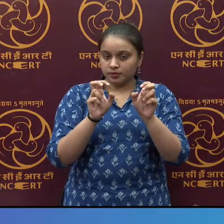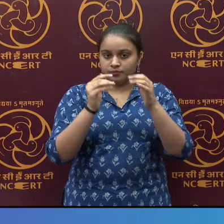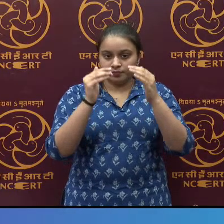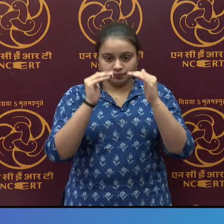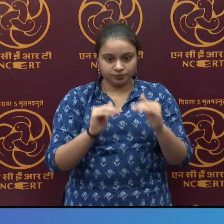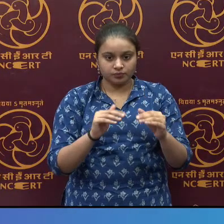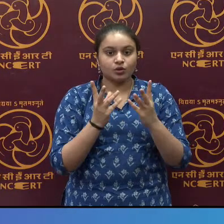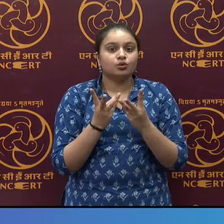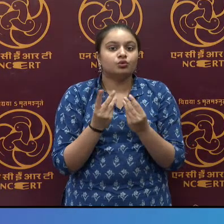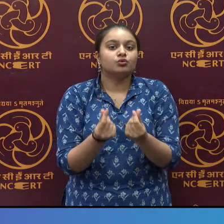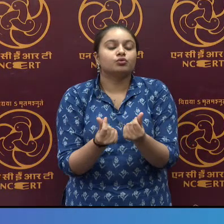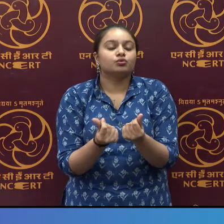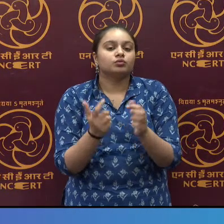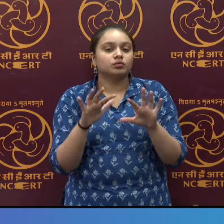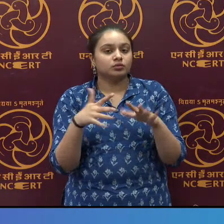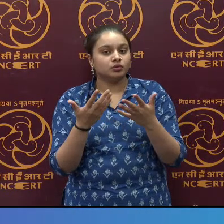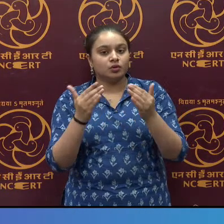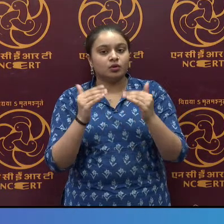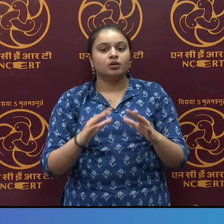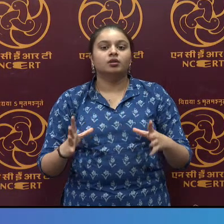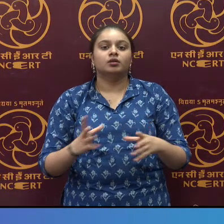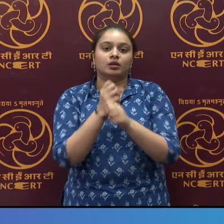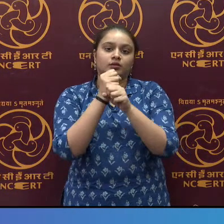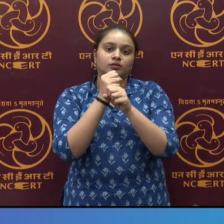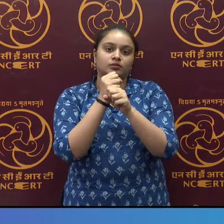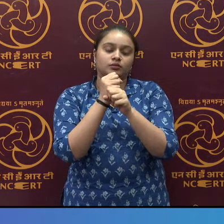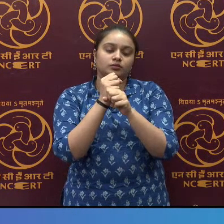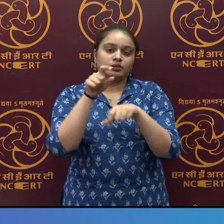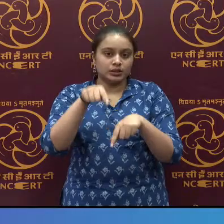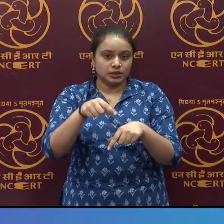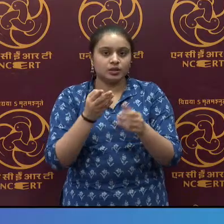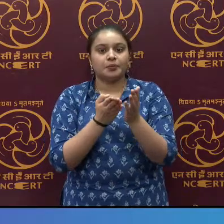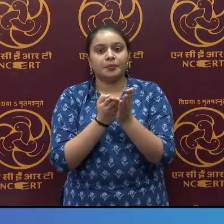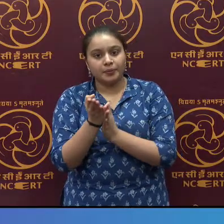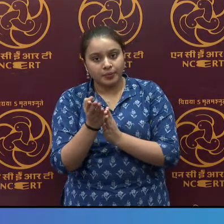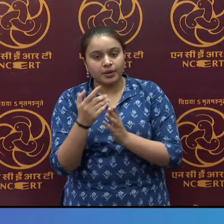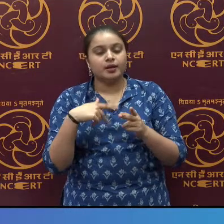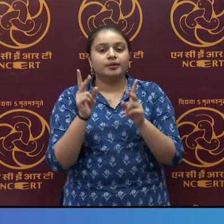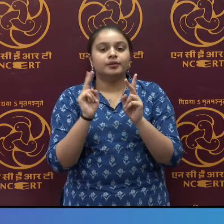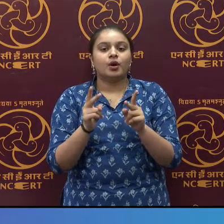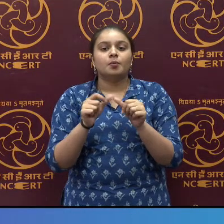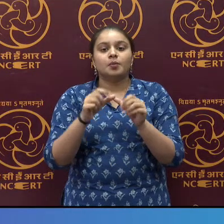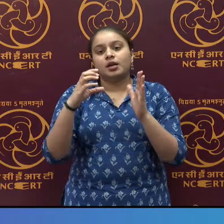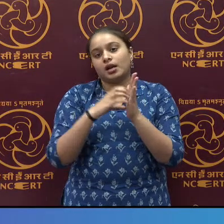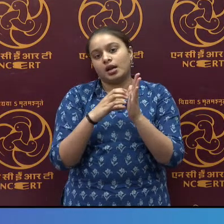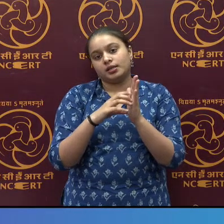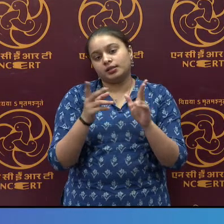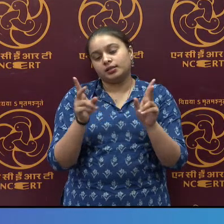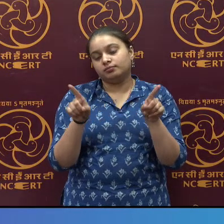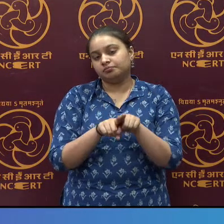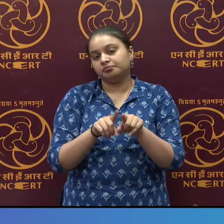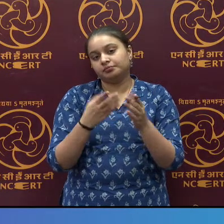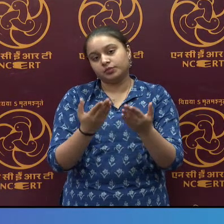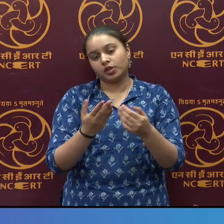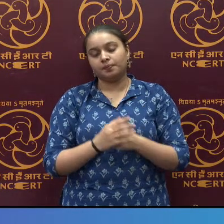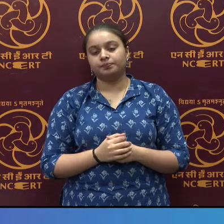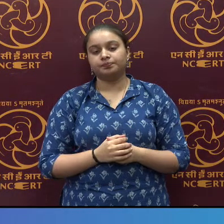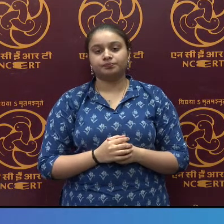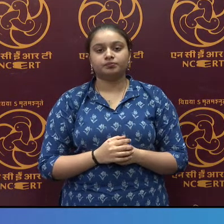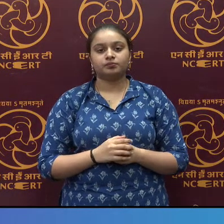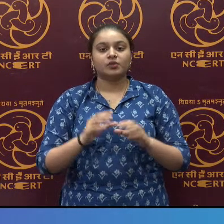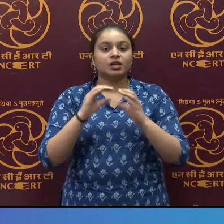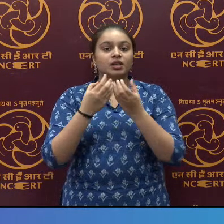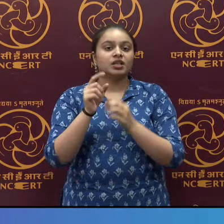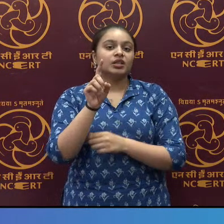possible solution, and then we conclude. This is how a normal article looks like in terms of your